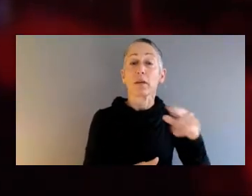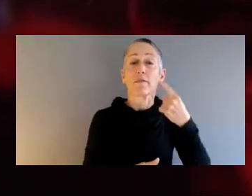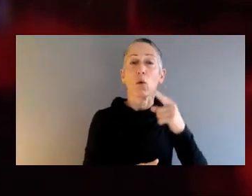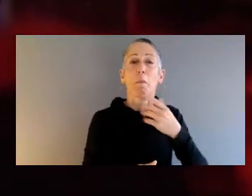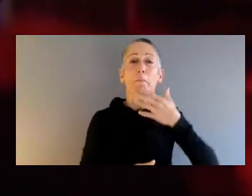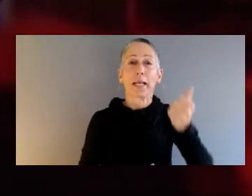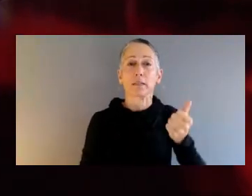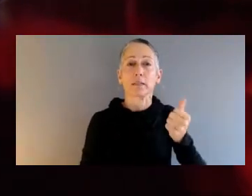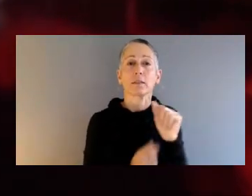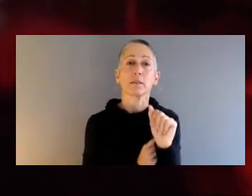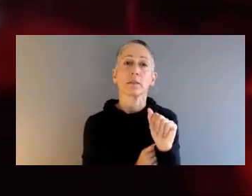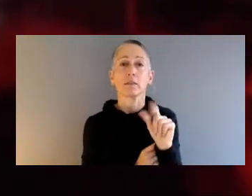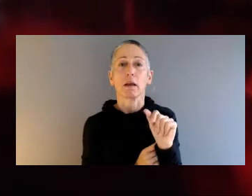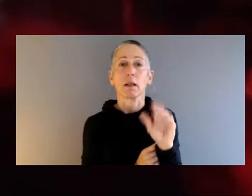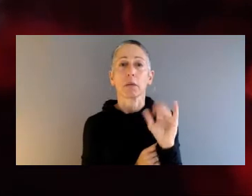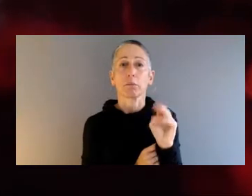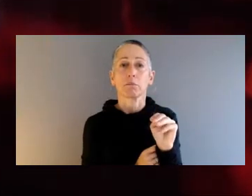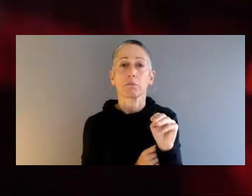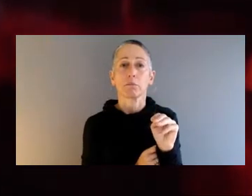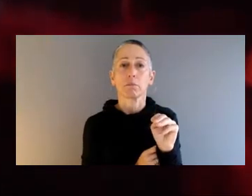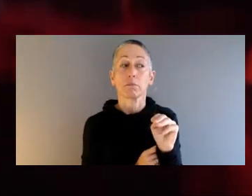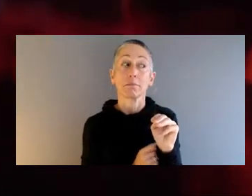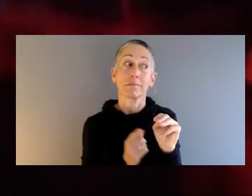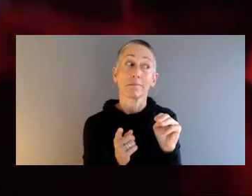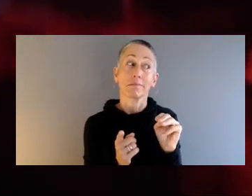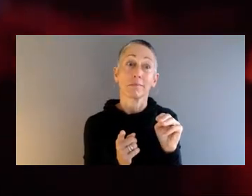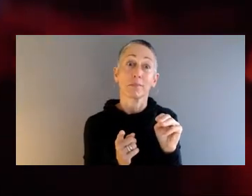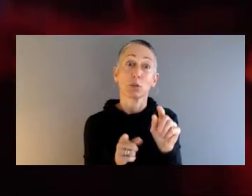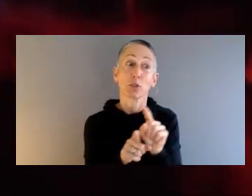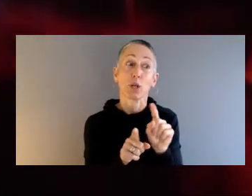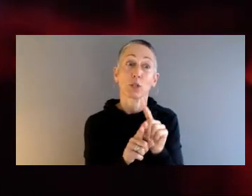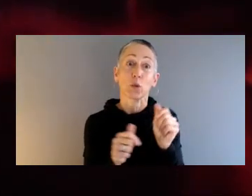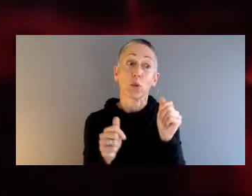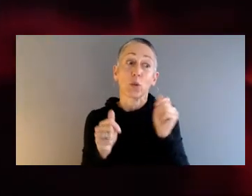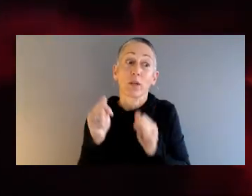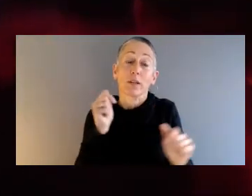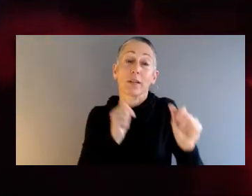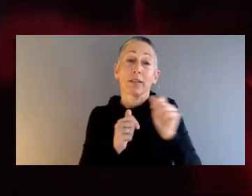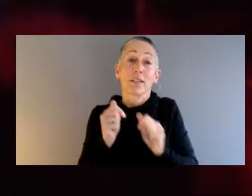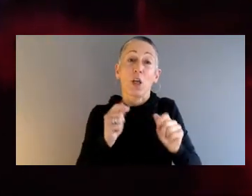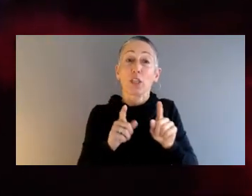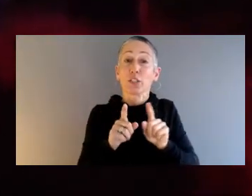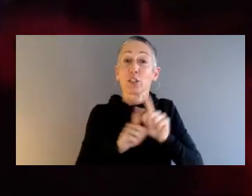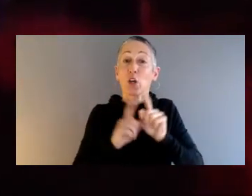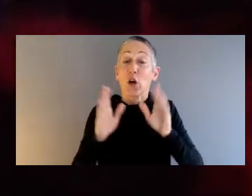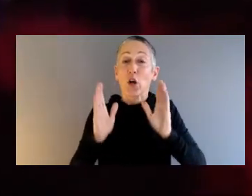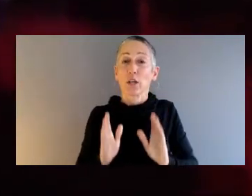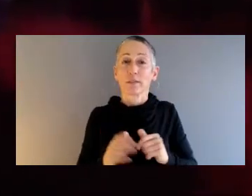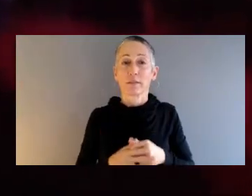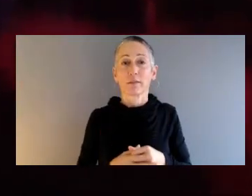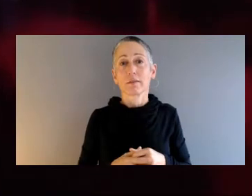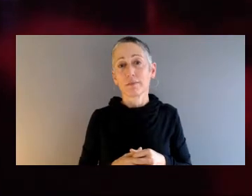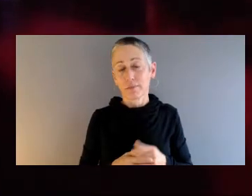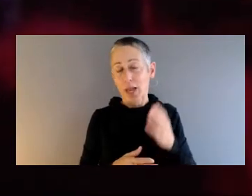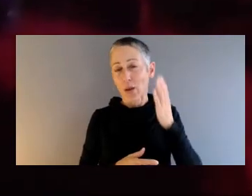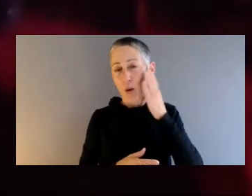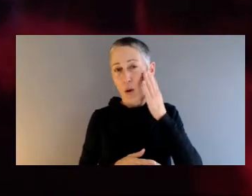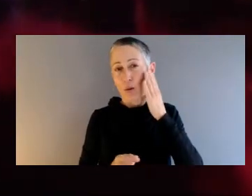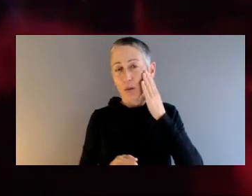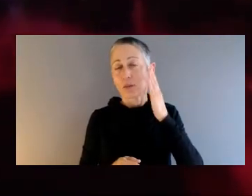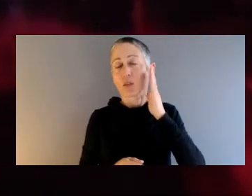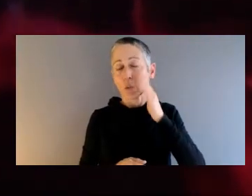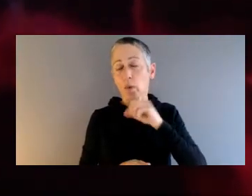She also starred in it. And she was incredible, and I know she would love what she is hearing here tonight.